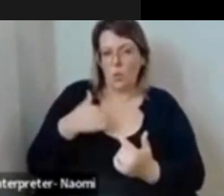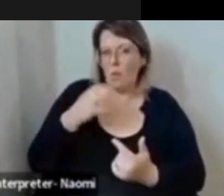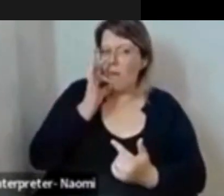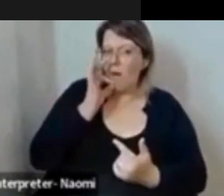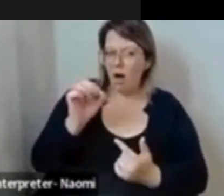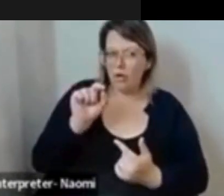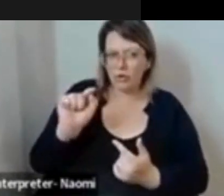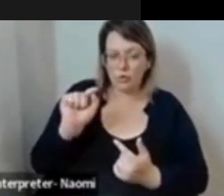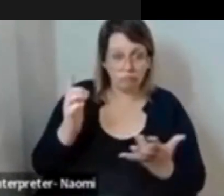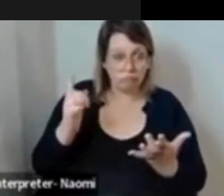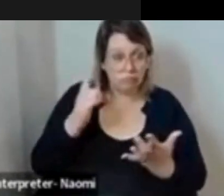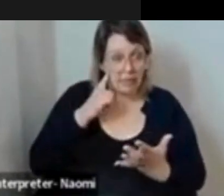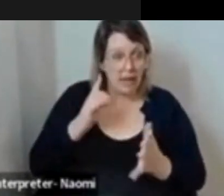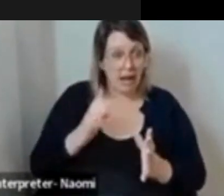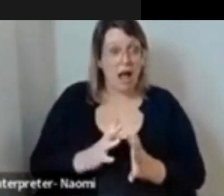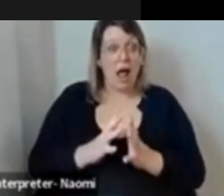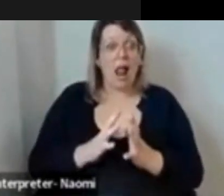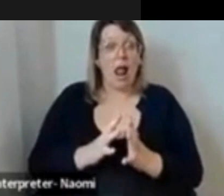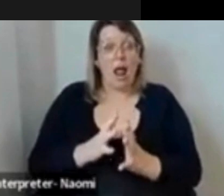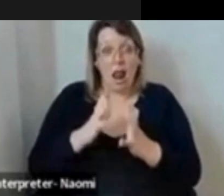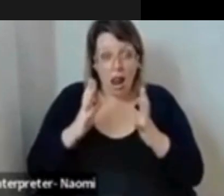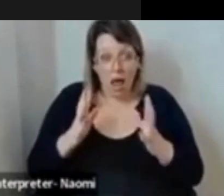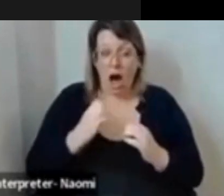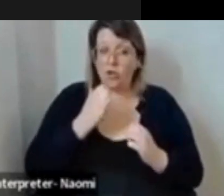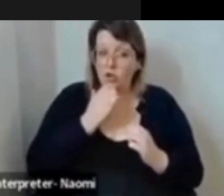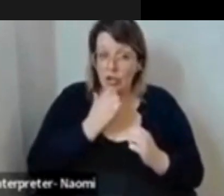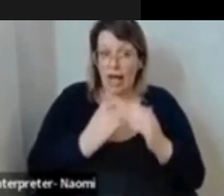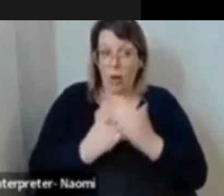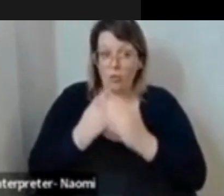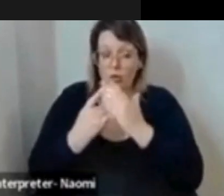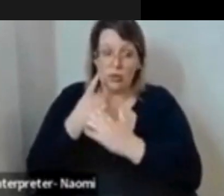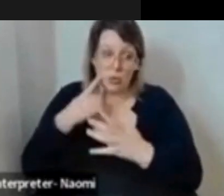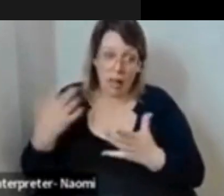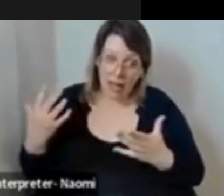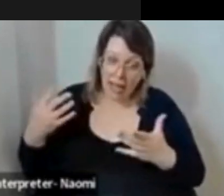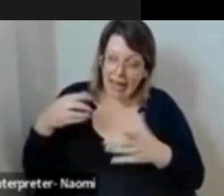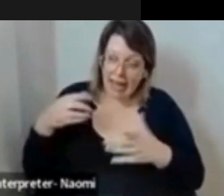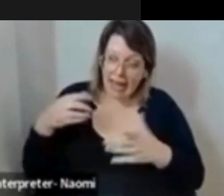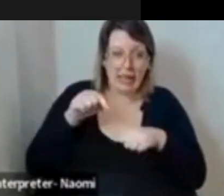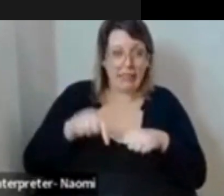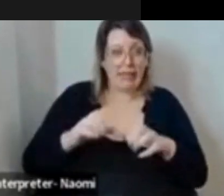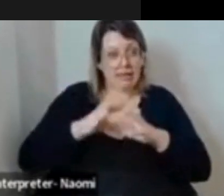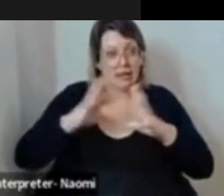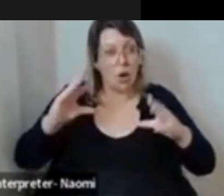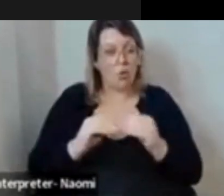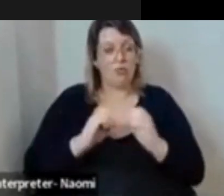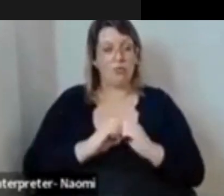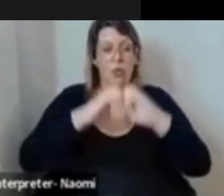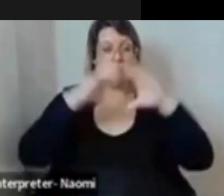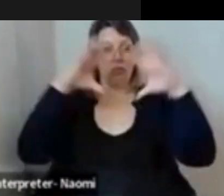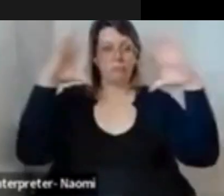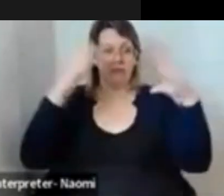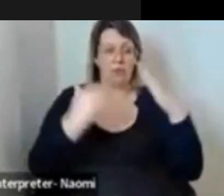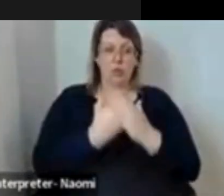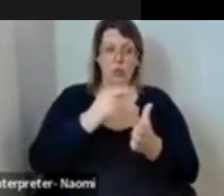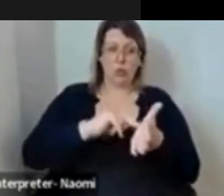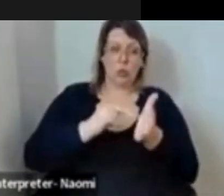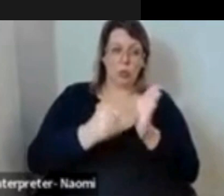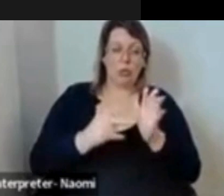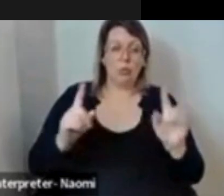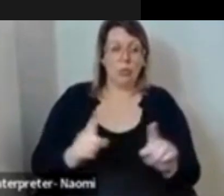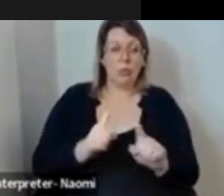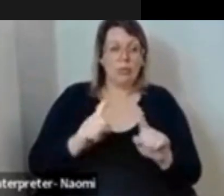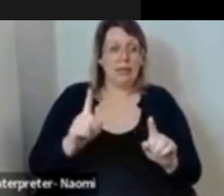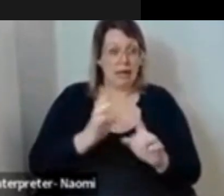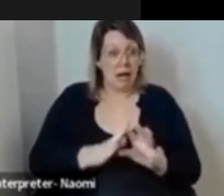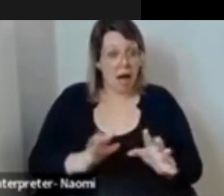see large-scale opportunities fitting in as an integral part of the overall vision for this new generation of music hubs, and then also